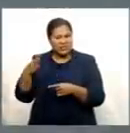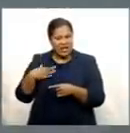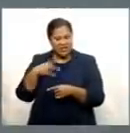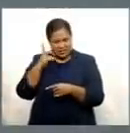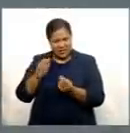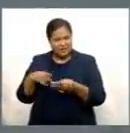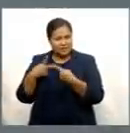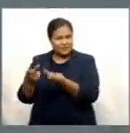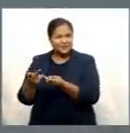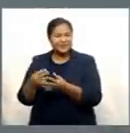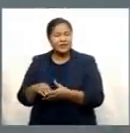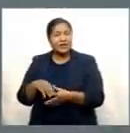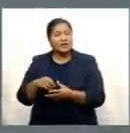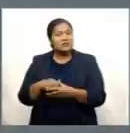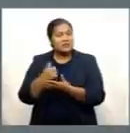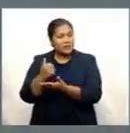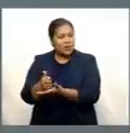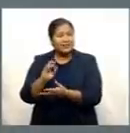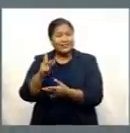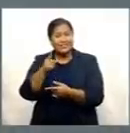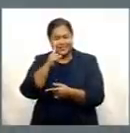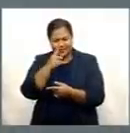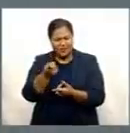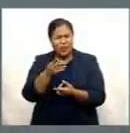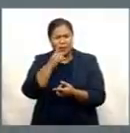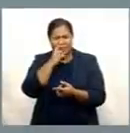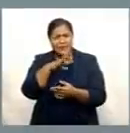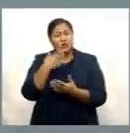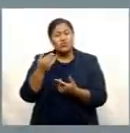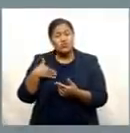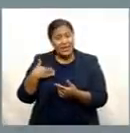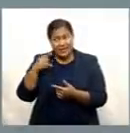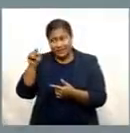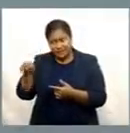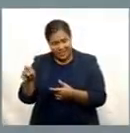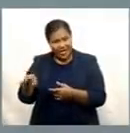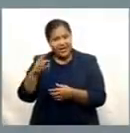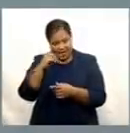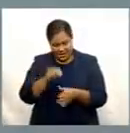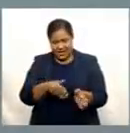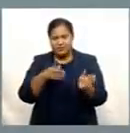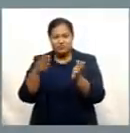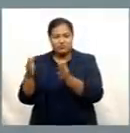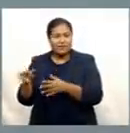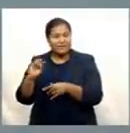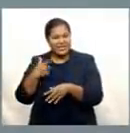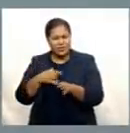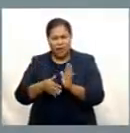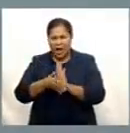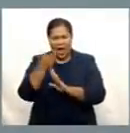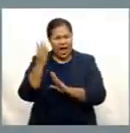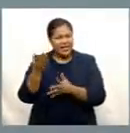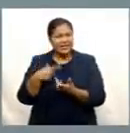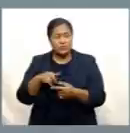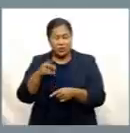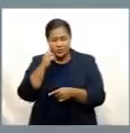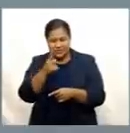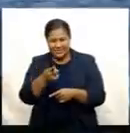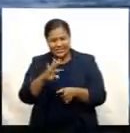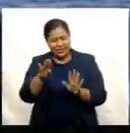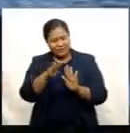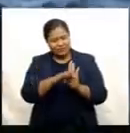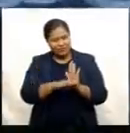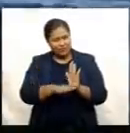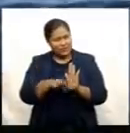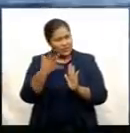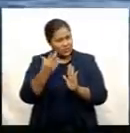ministry has reiterated that the move is for permanent relocation only. Ali says due to high demand, they are looking at protocols for short